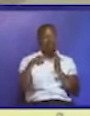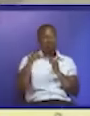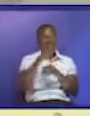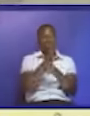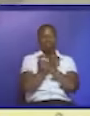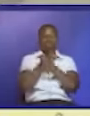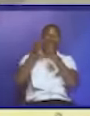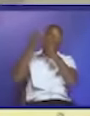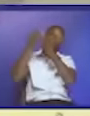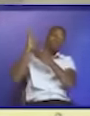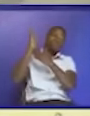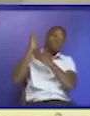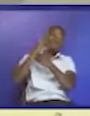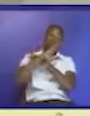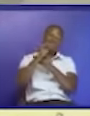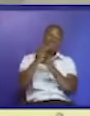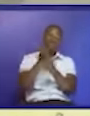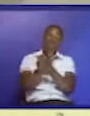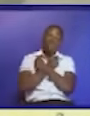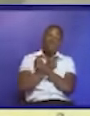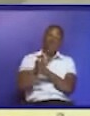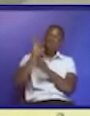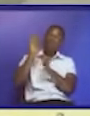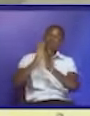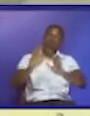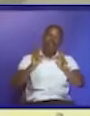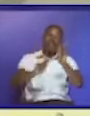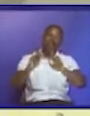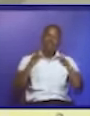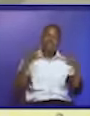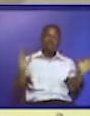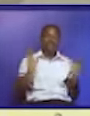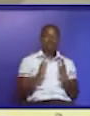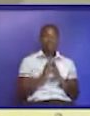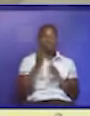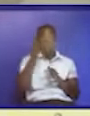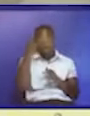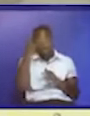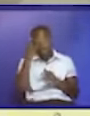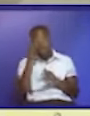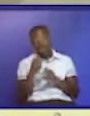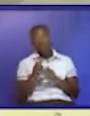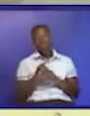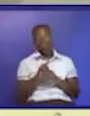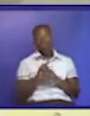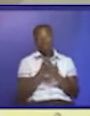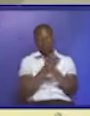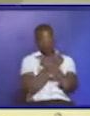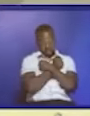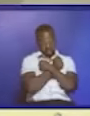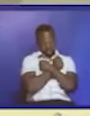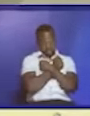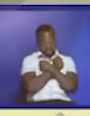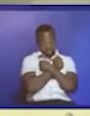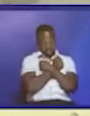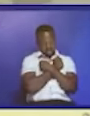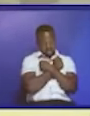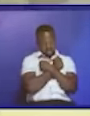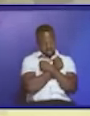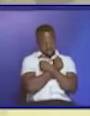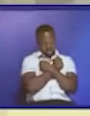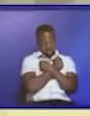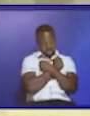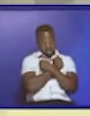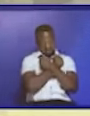Lord and you love his people. Are we together? Love must be the principal